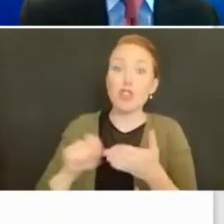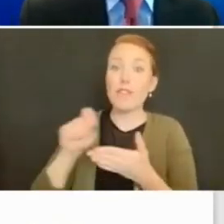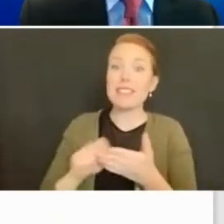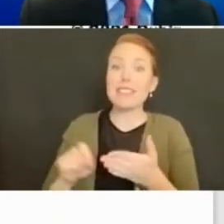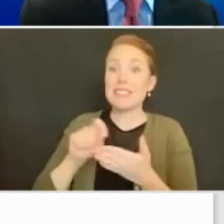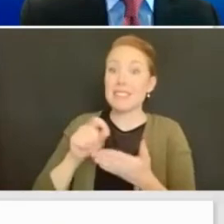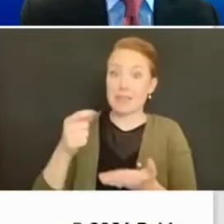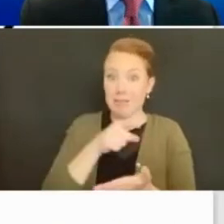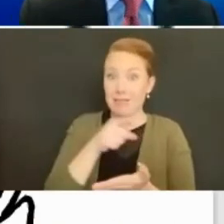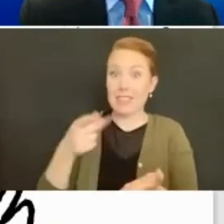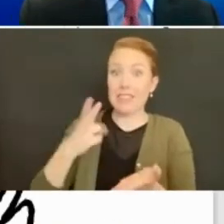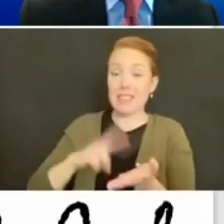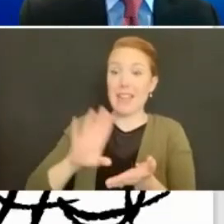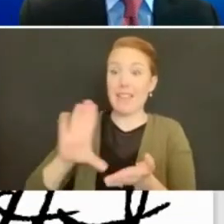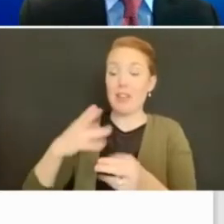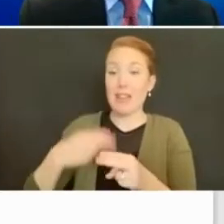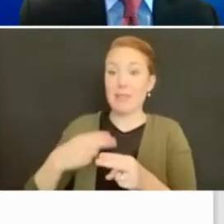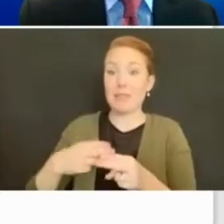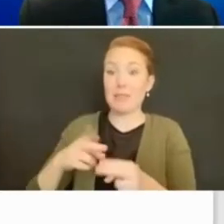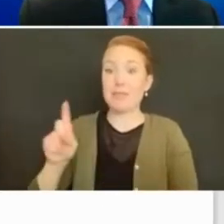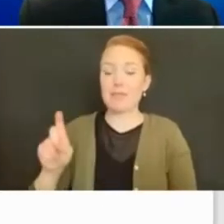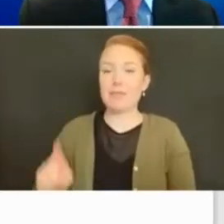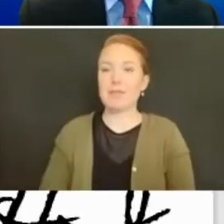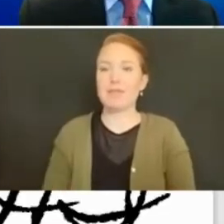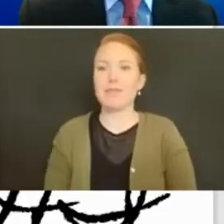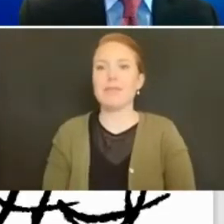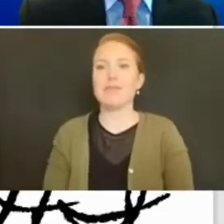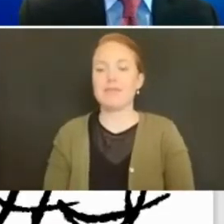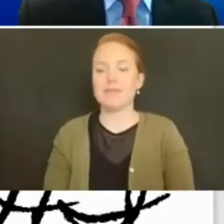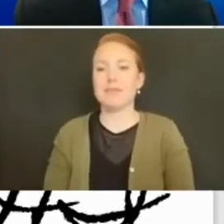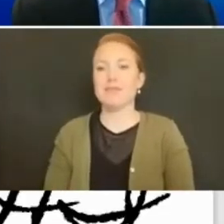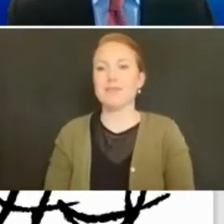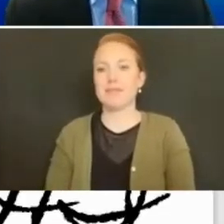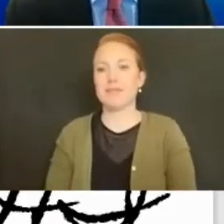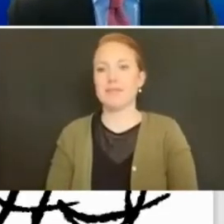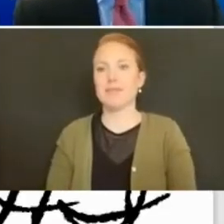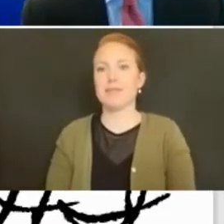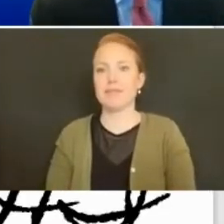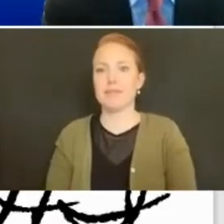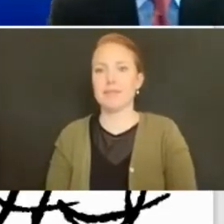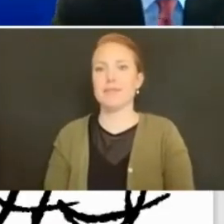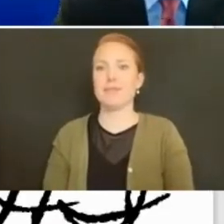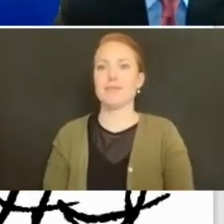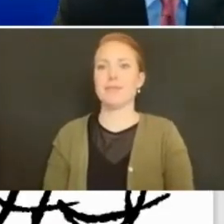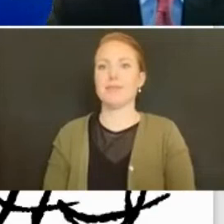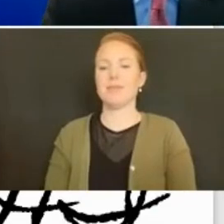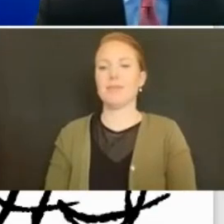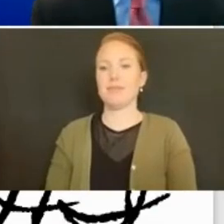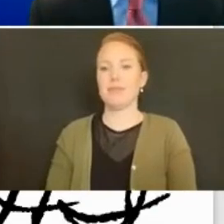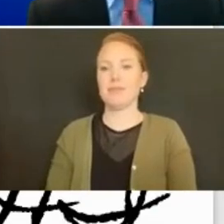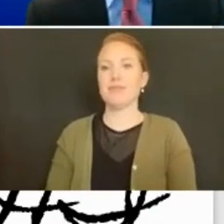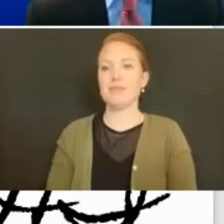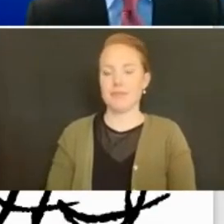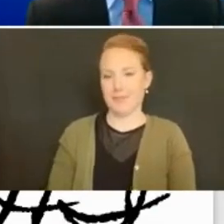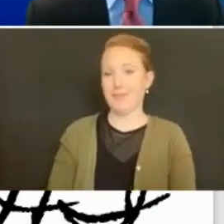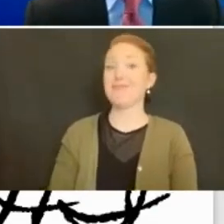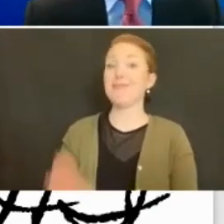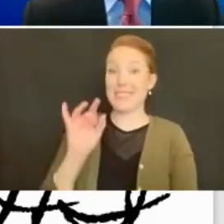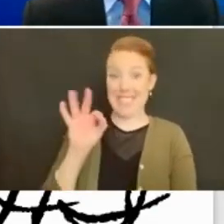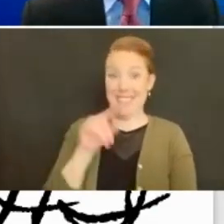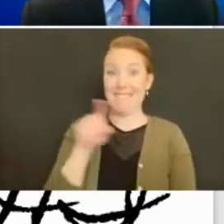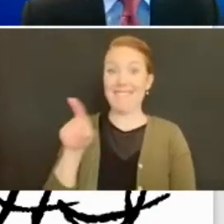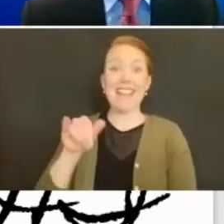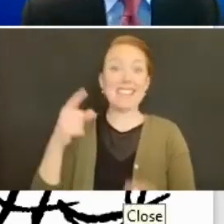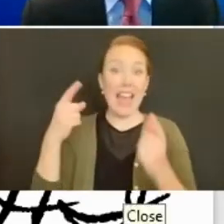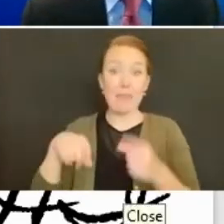yet? I'll go back up. It's okay. Okay. Well, if that's taking place in your room, please let